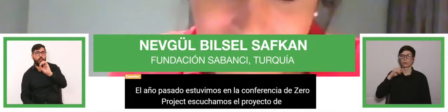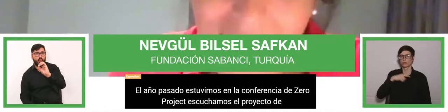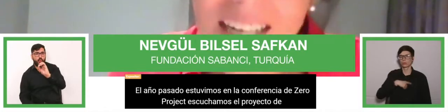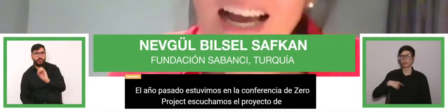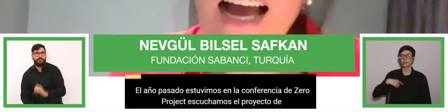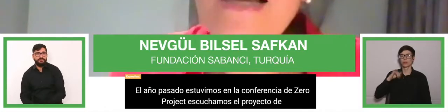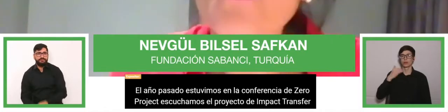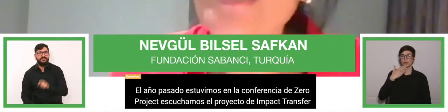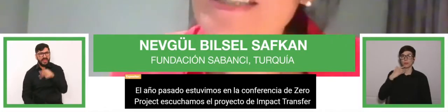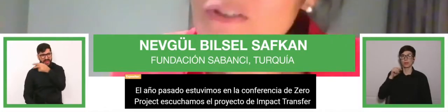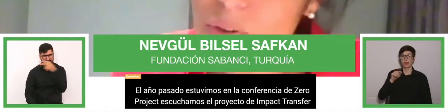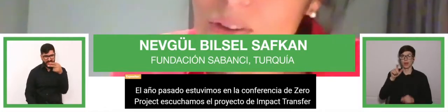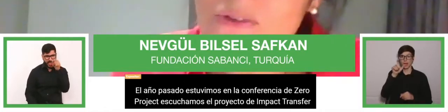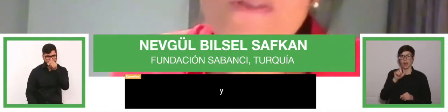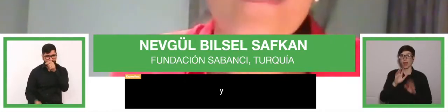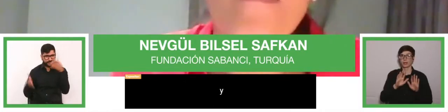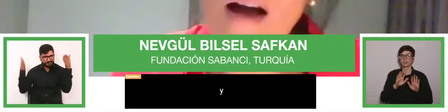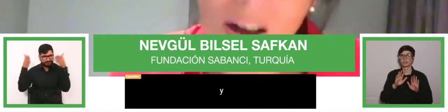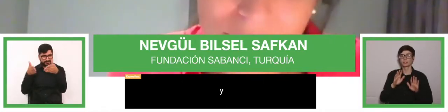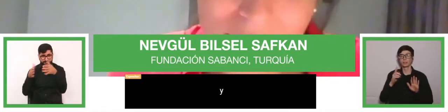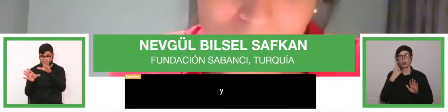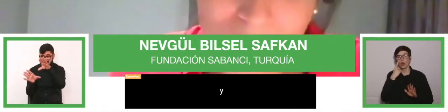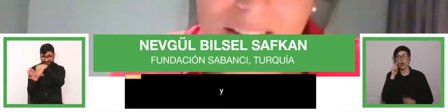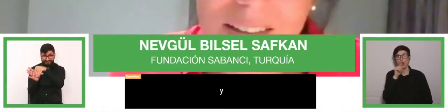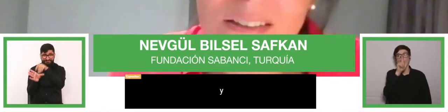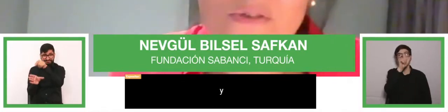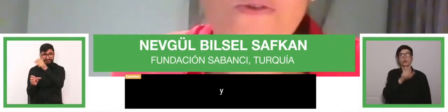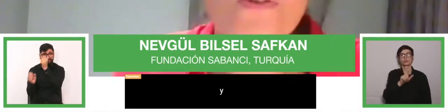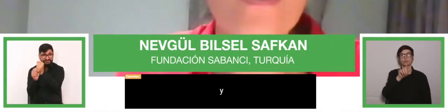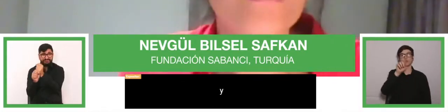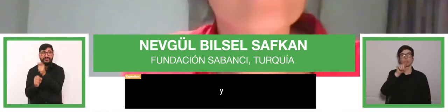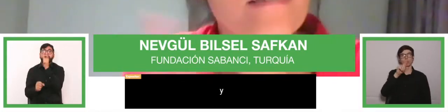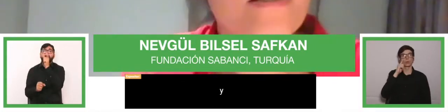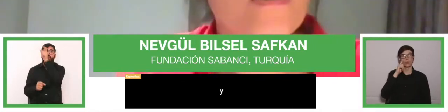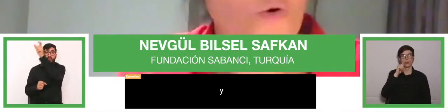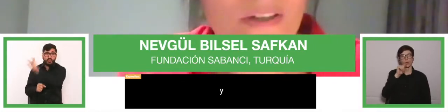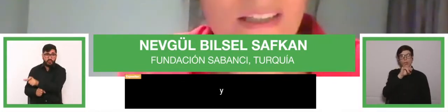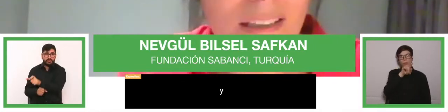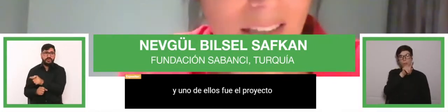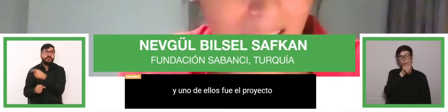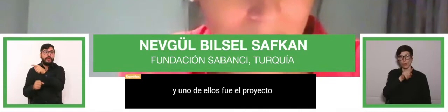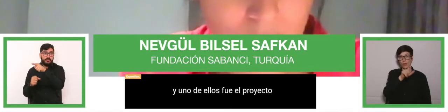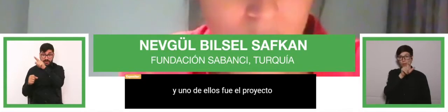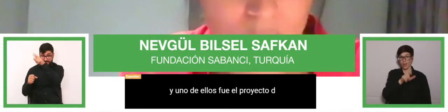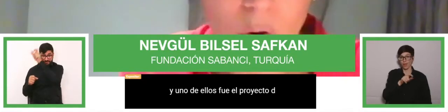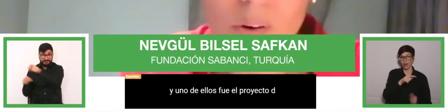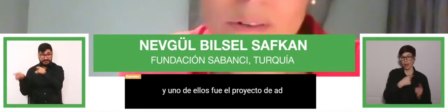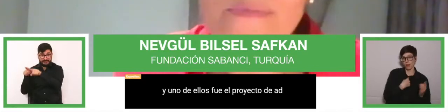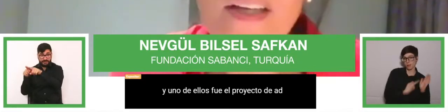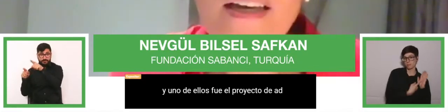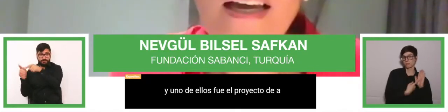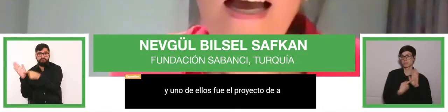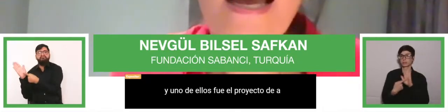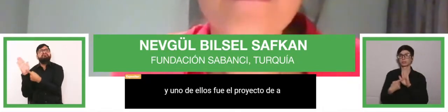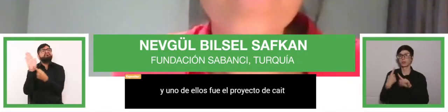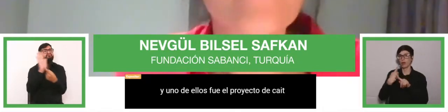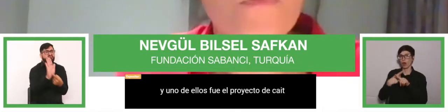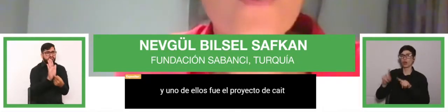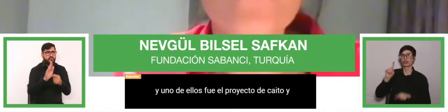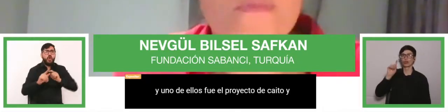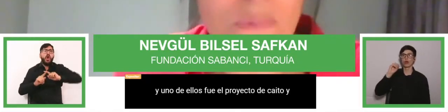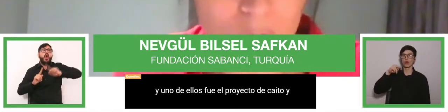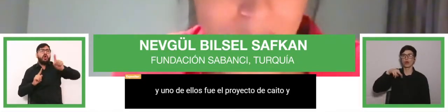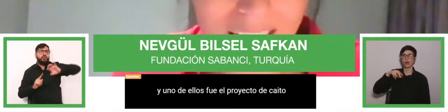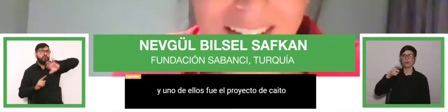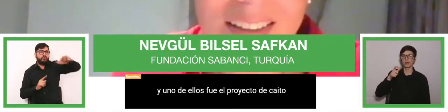Nils. And we introduced them afterwards to another local NGO, and it's